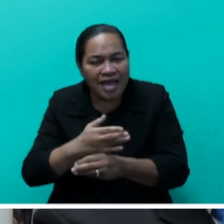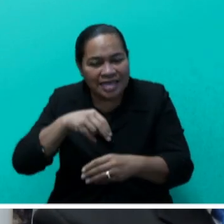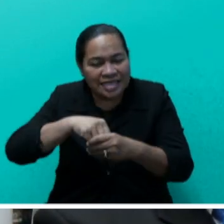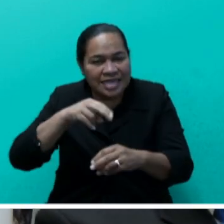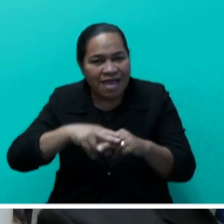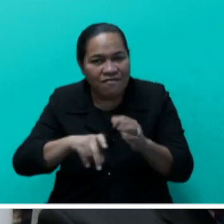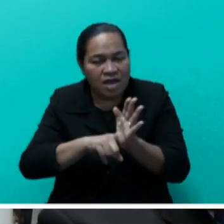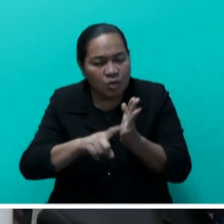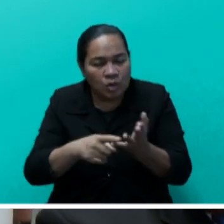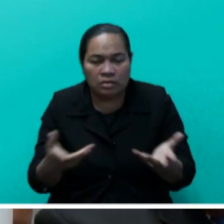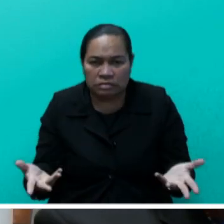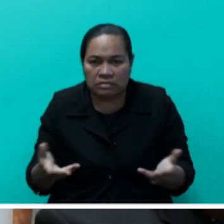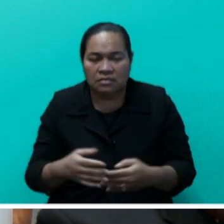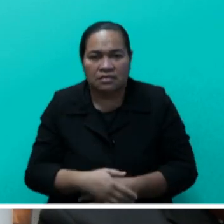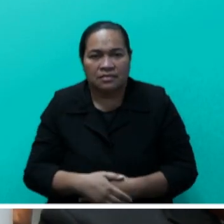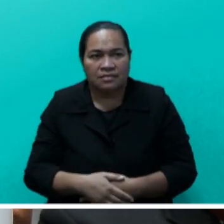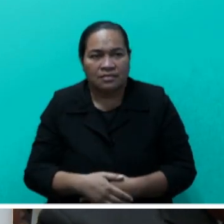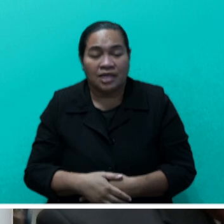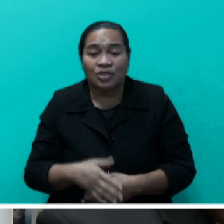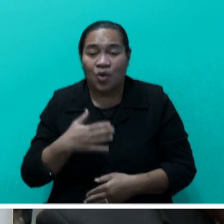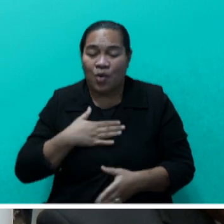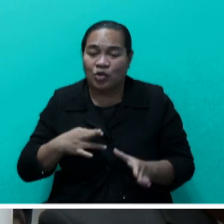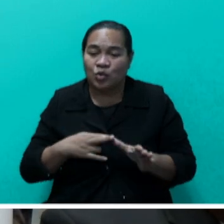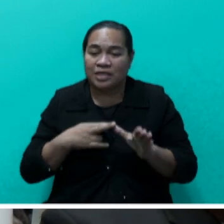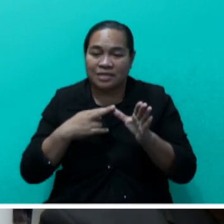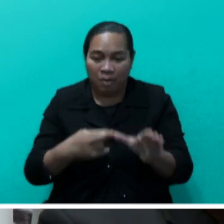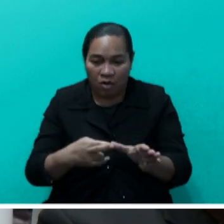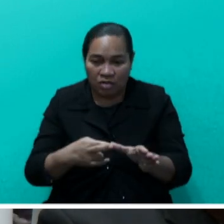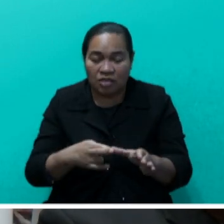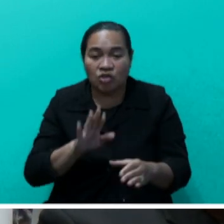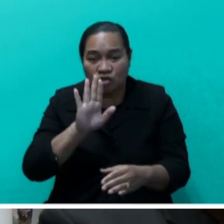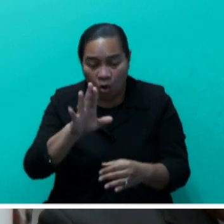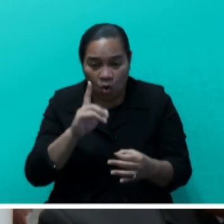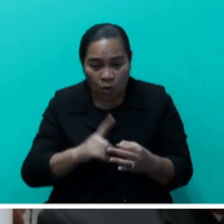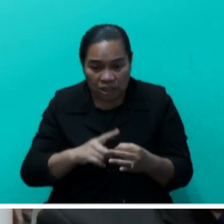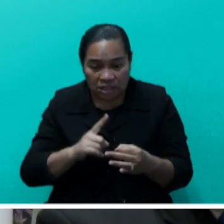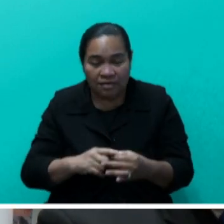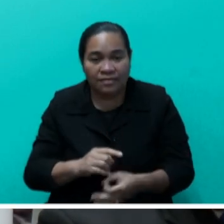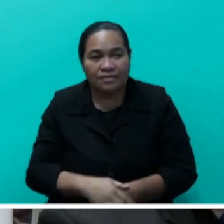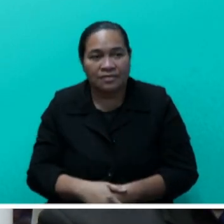sir. In response to the question,